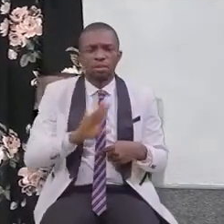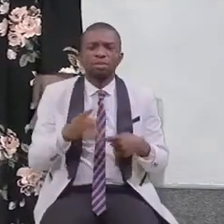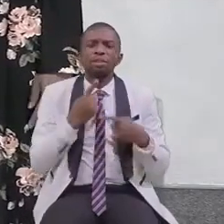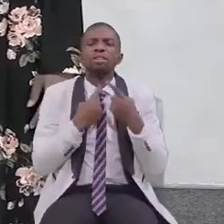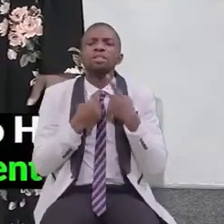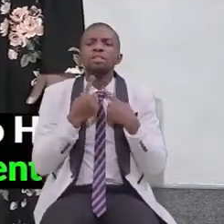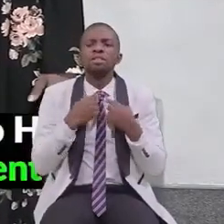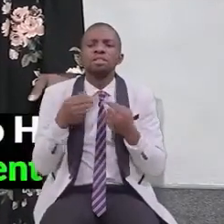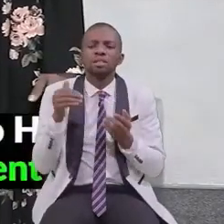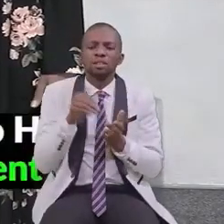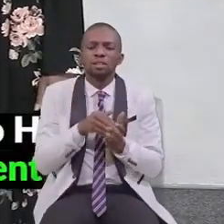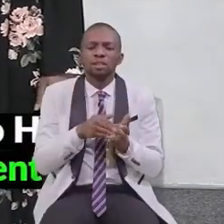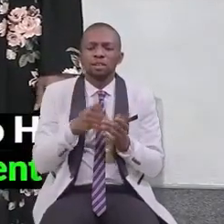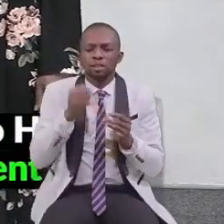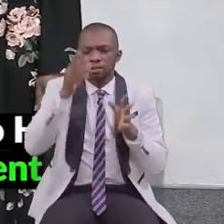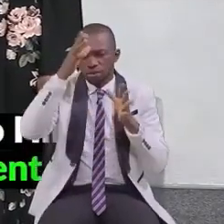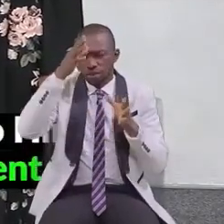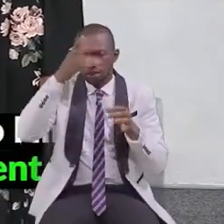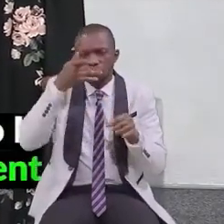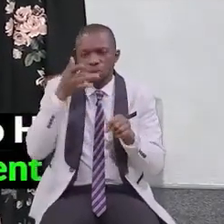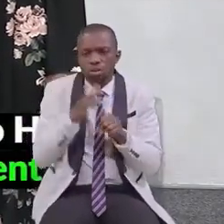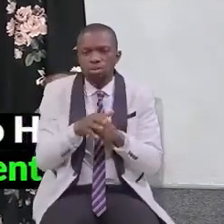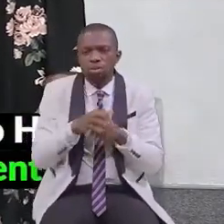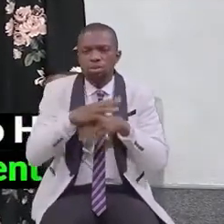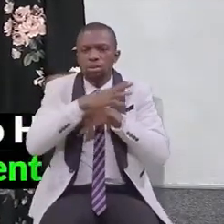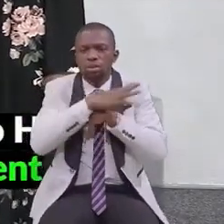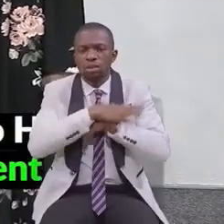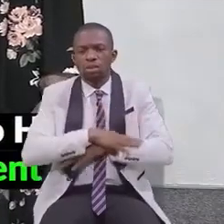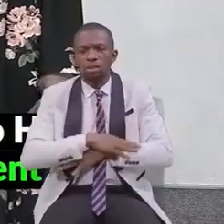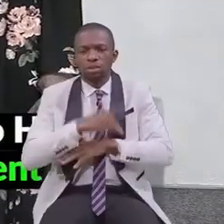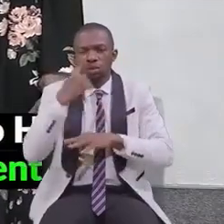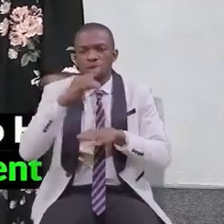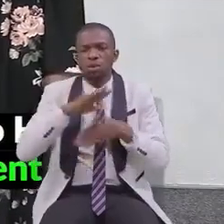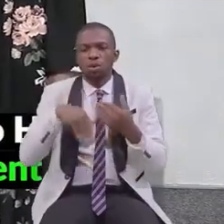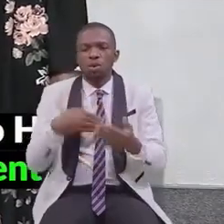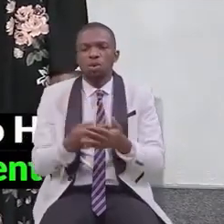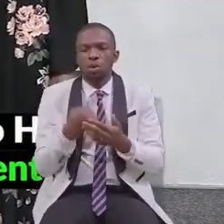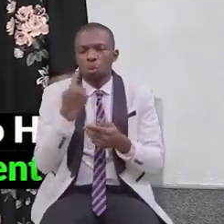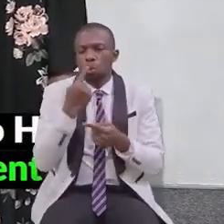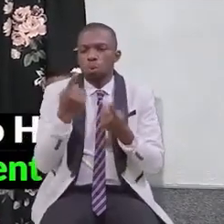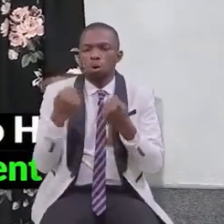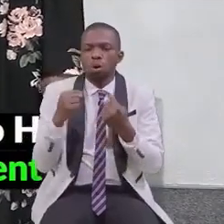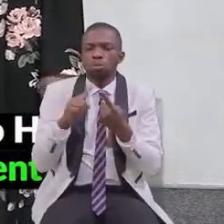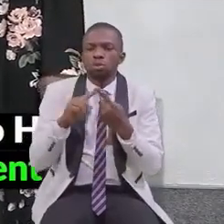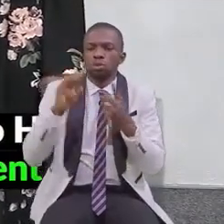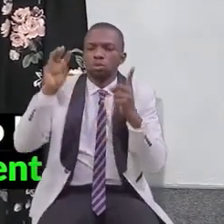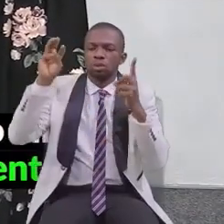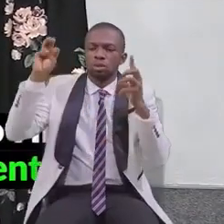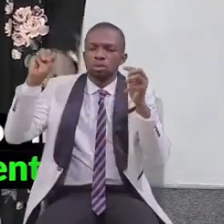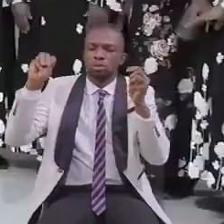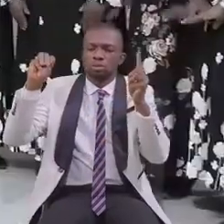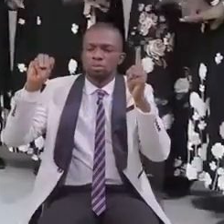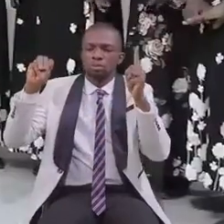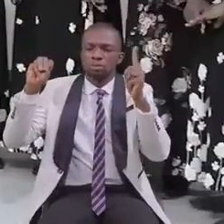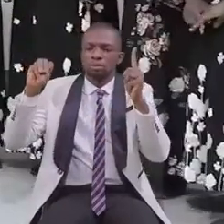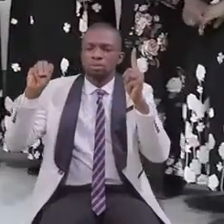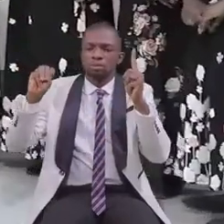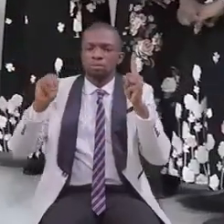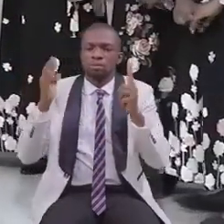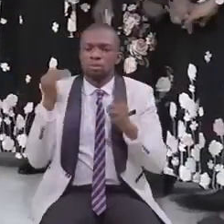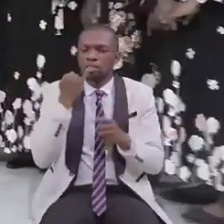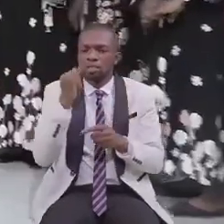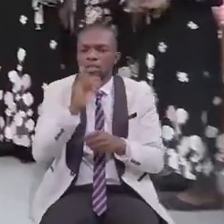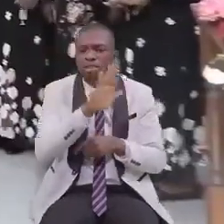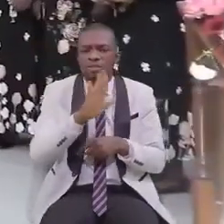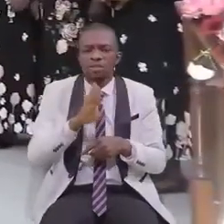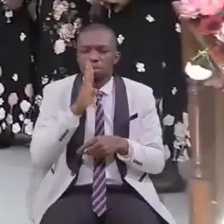thirst again. The Father promised rest for all who come to Him. There's